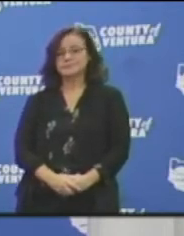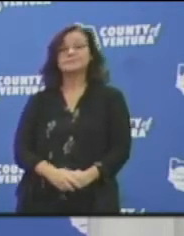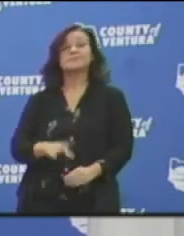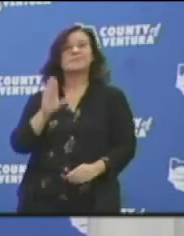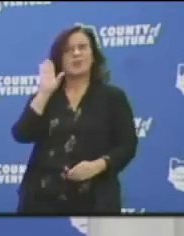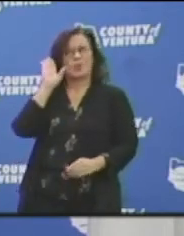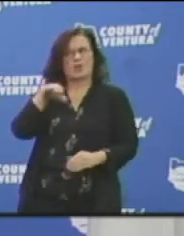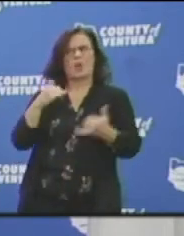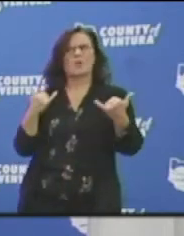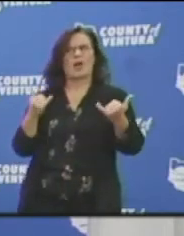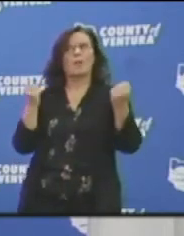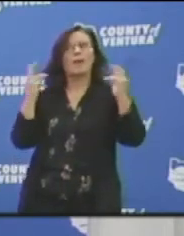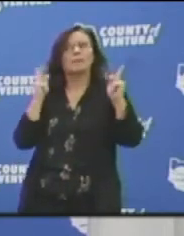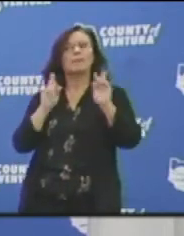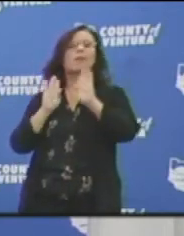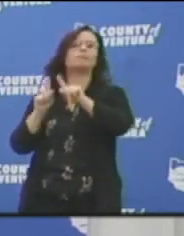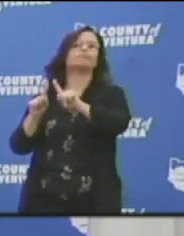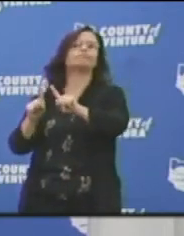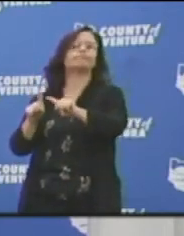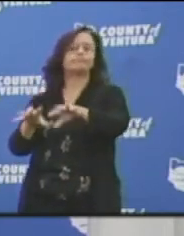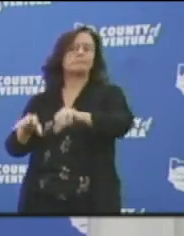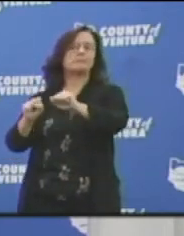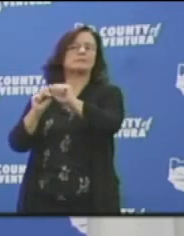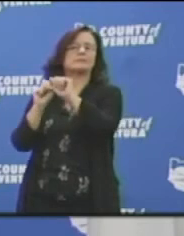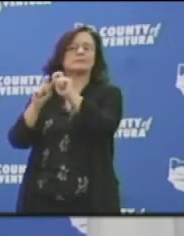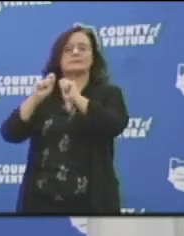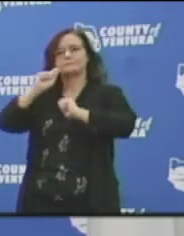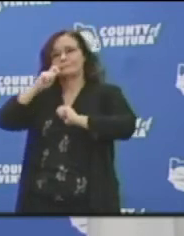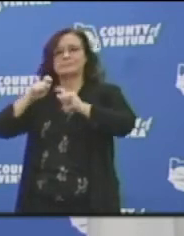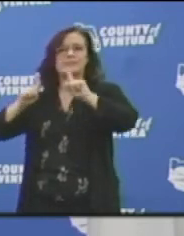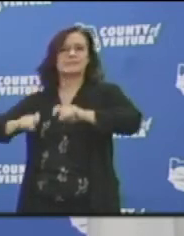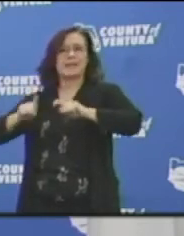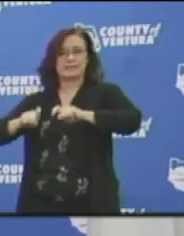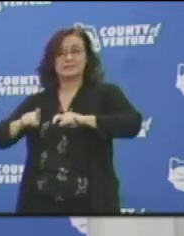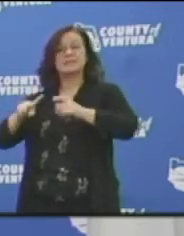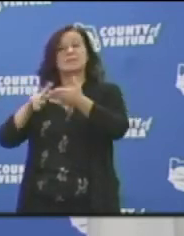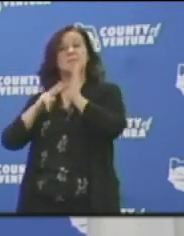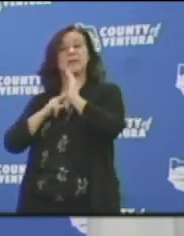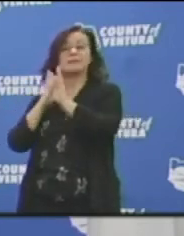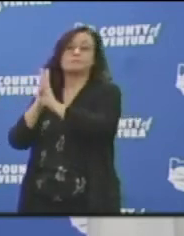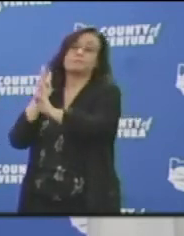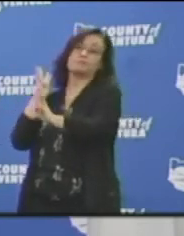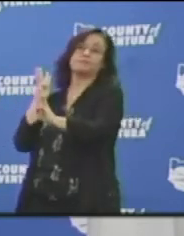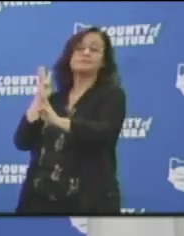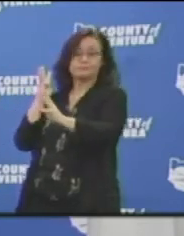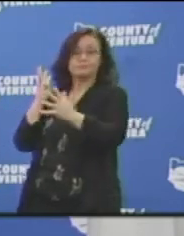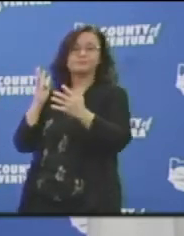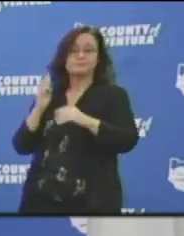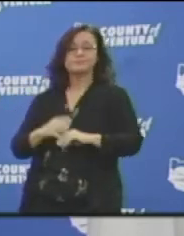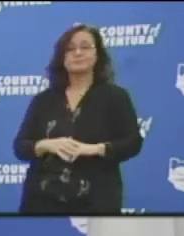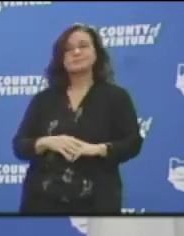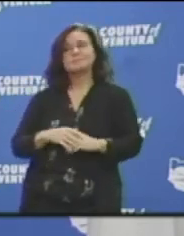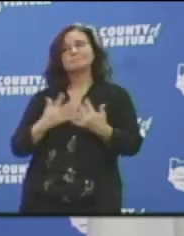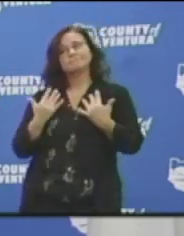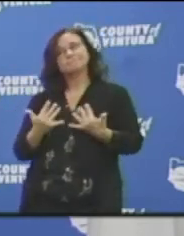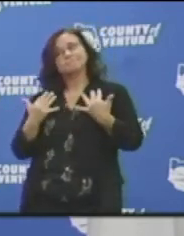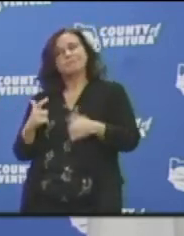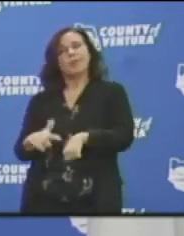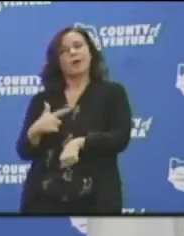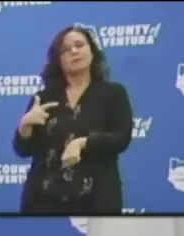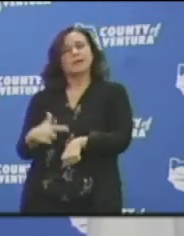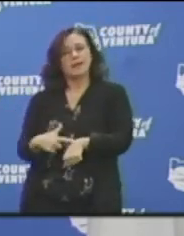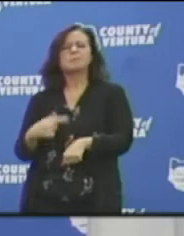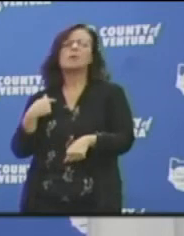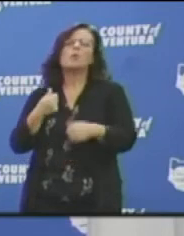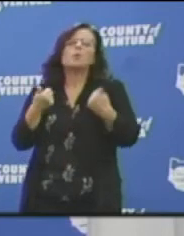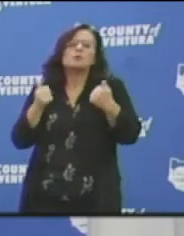and therefore wait times have been extended and are long. We are working to remedy